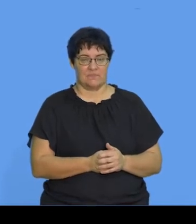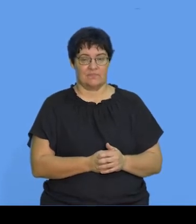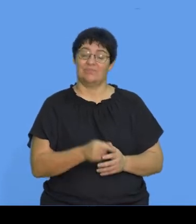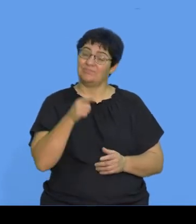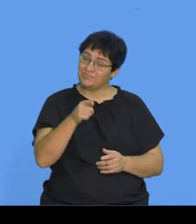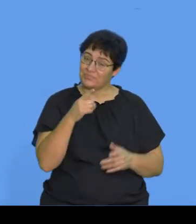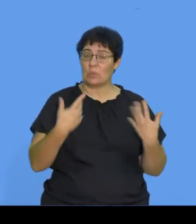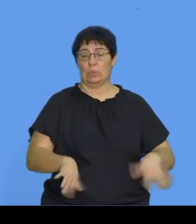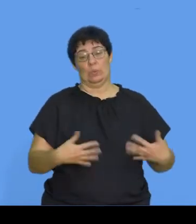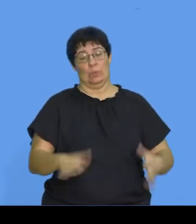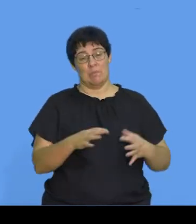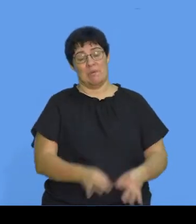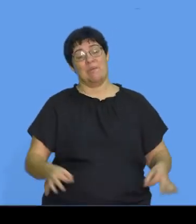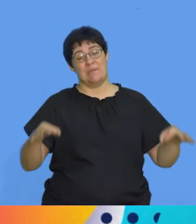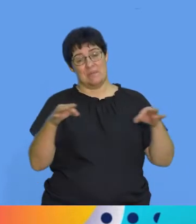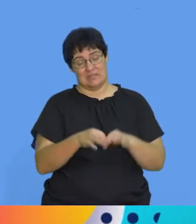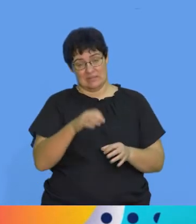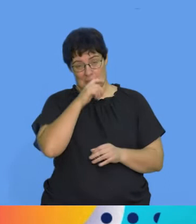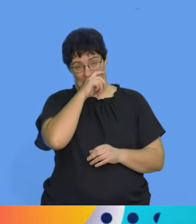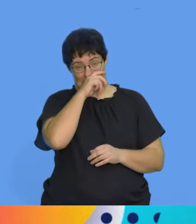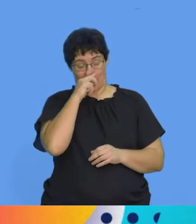Okay, now this is really important.